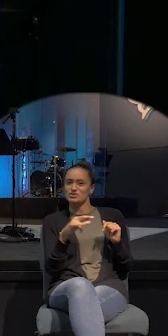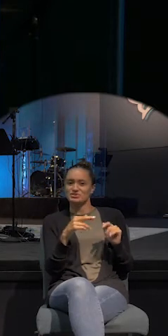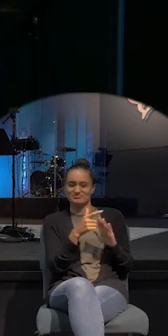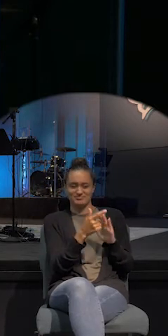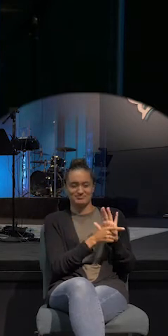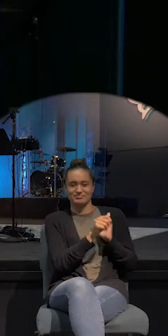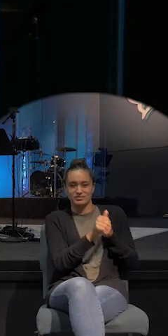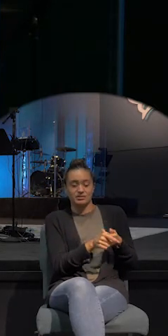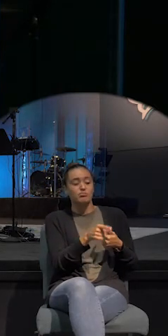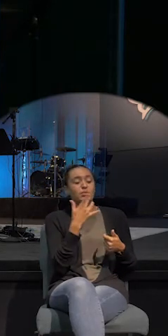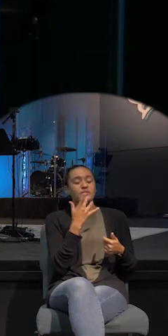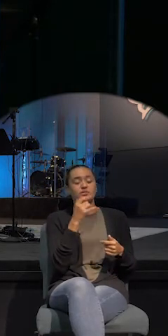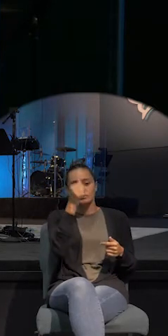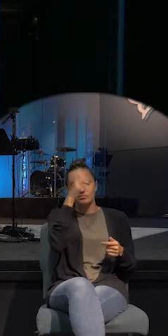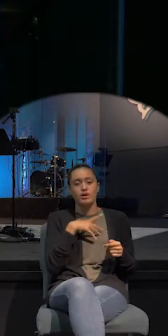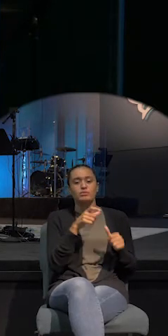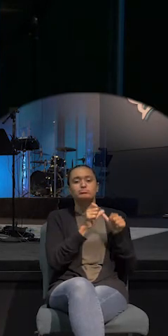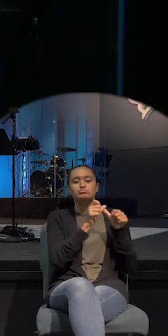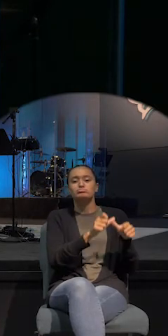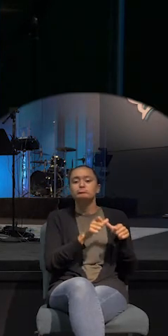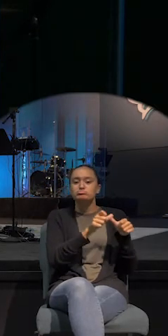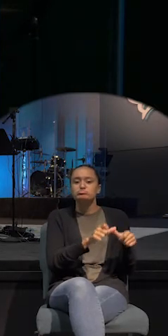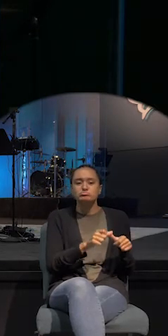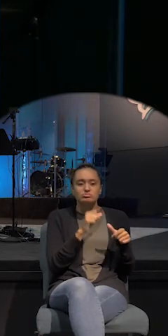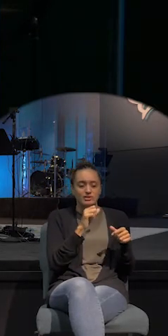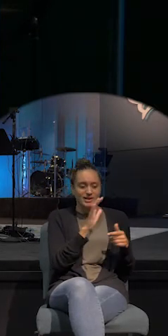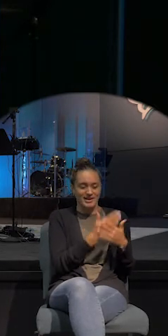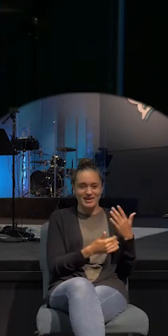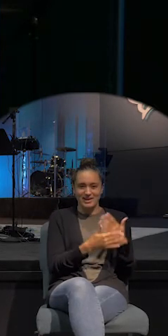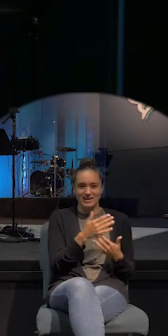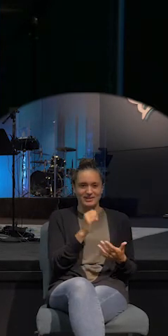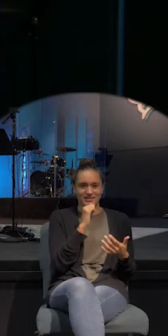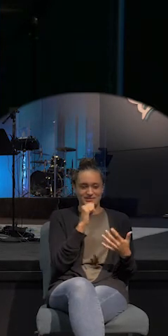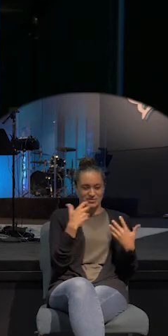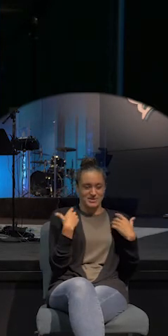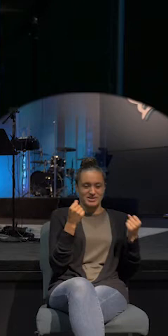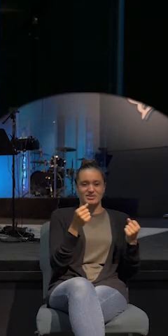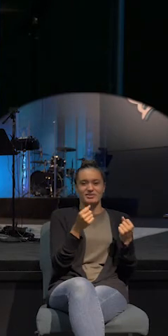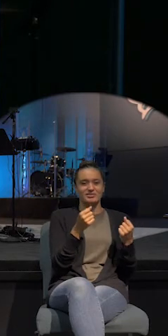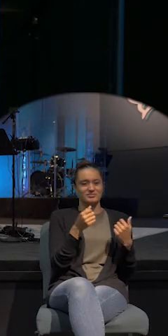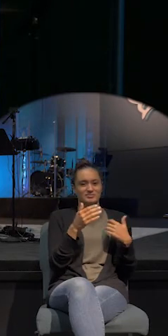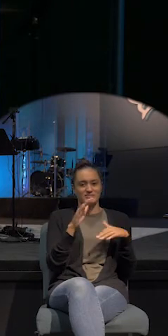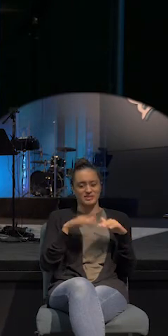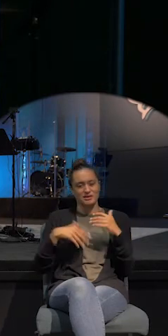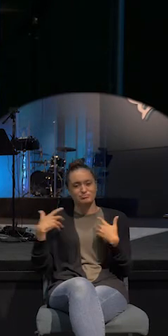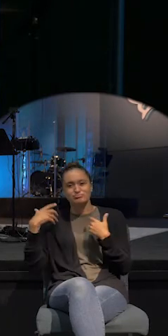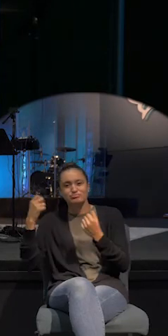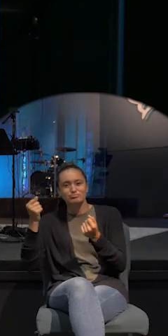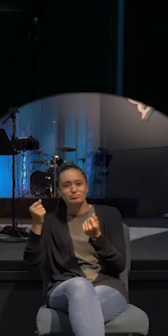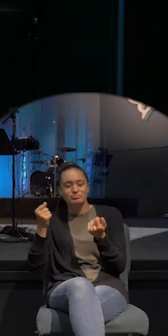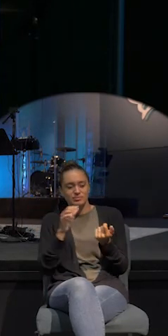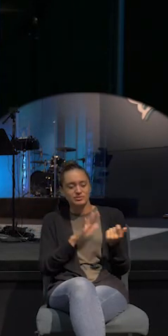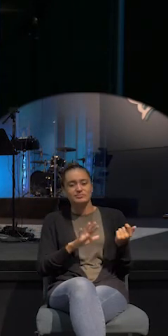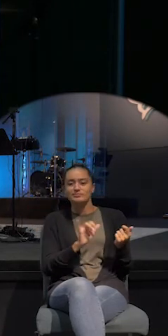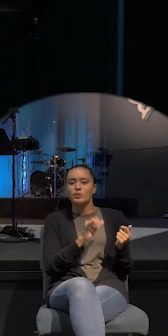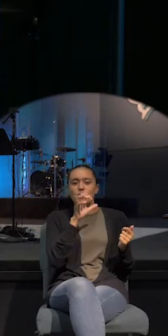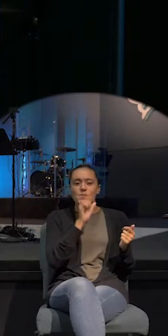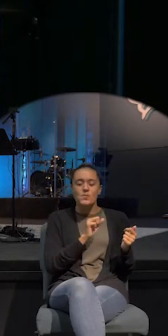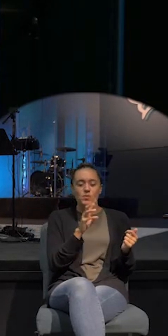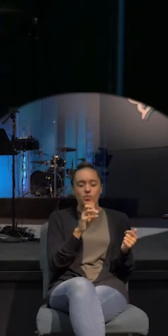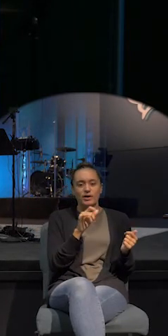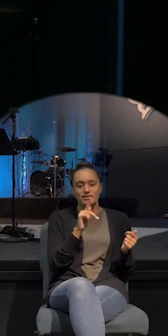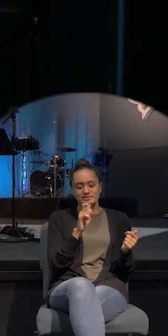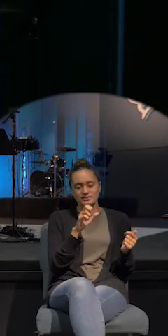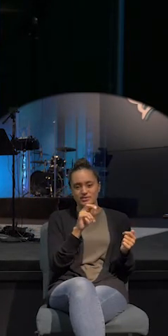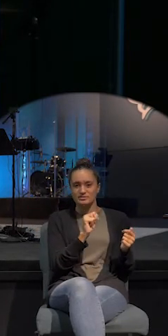traditions. Once again, they were old wineskins, not open to the wine of grace. Now, I was sharing last